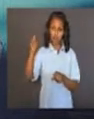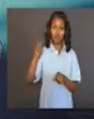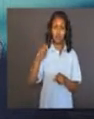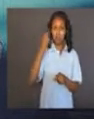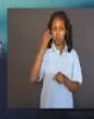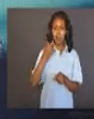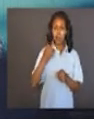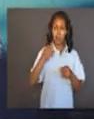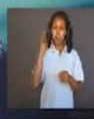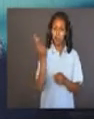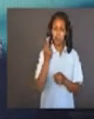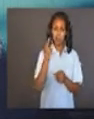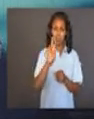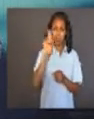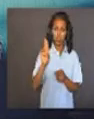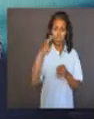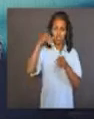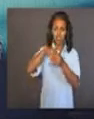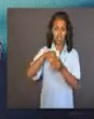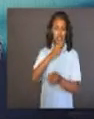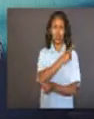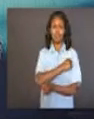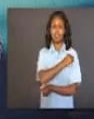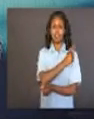be important in a hospital.